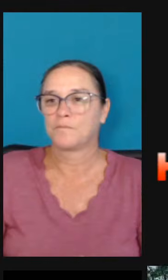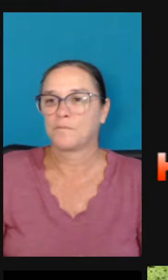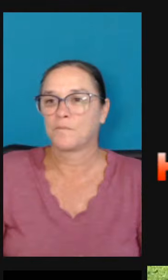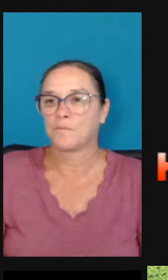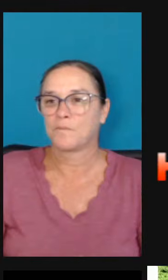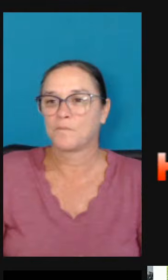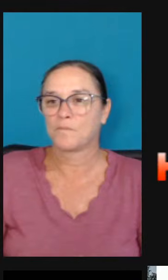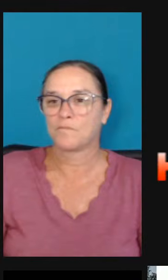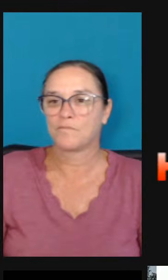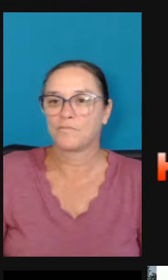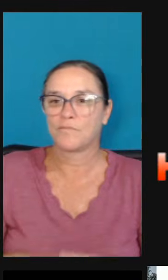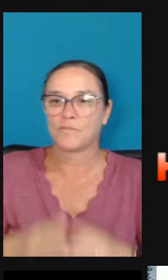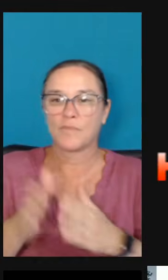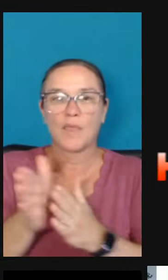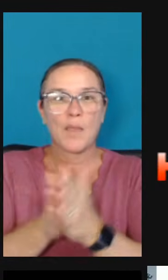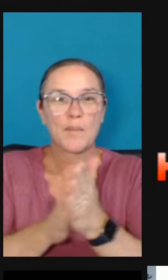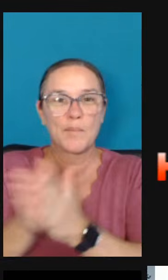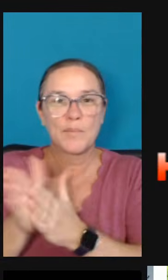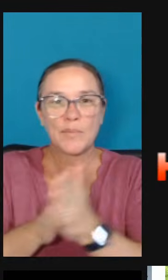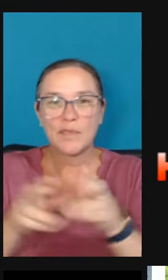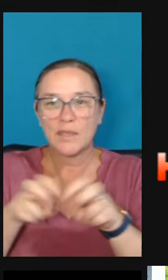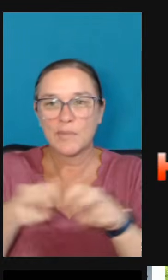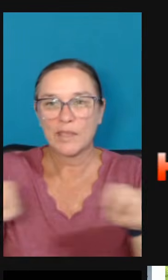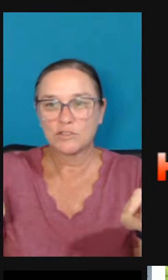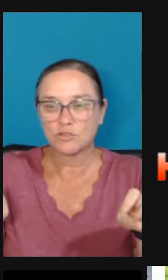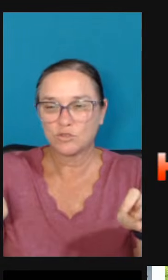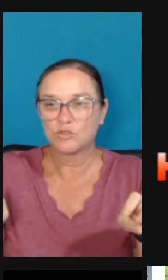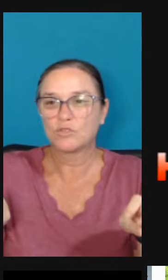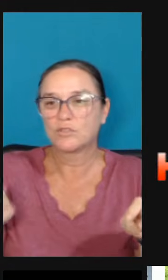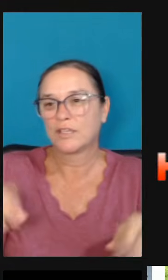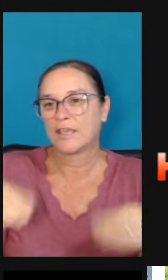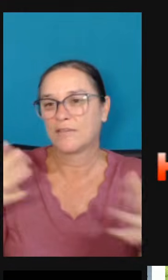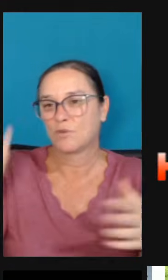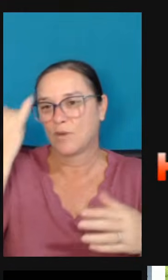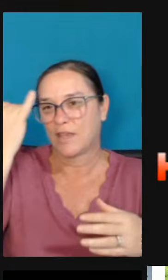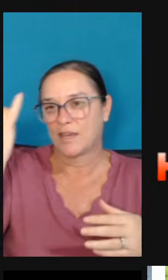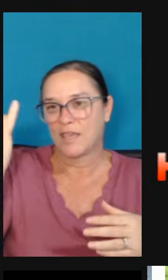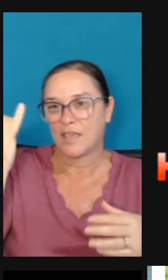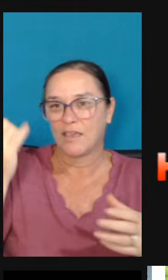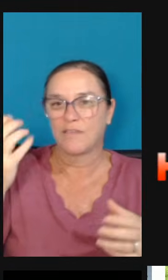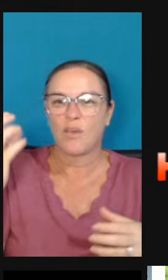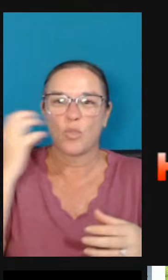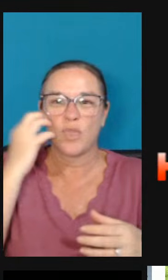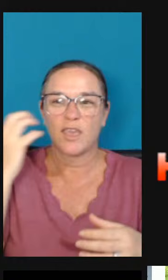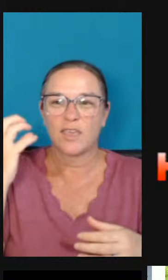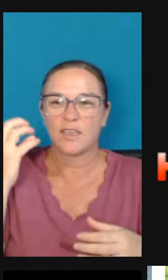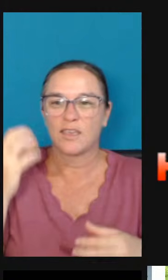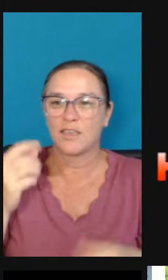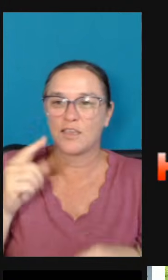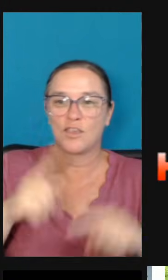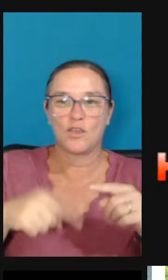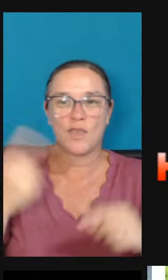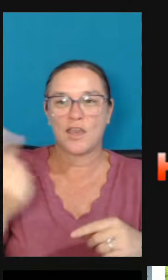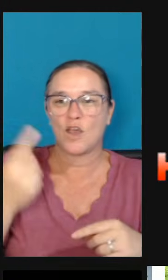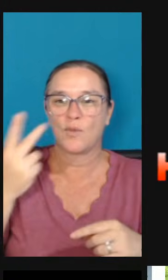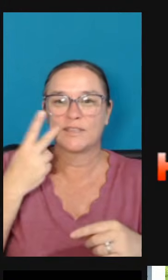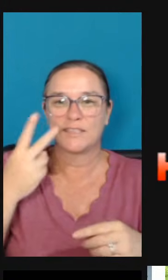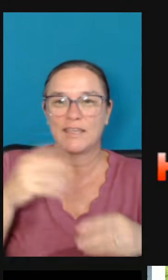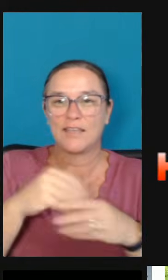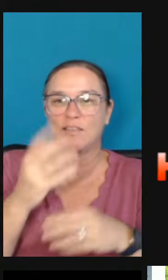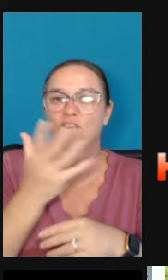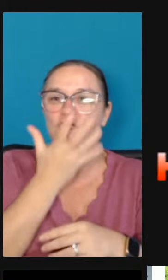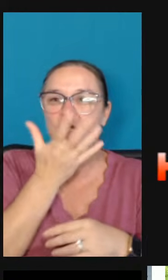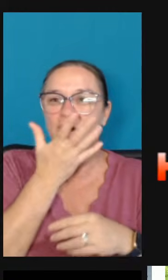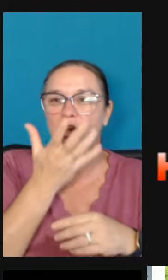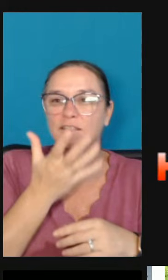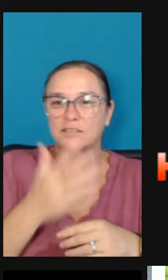Picnic bench gives you a little bit of an idea of the density of this stuff. You can't always see it that thick in the grass, except for the big